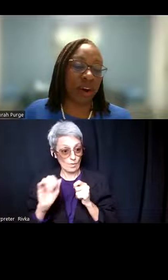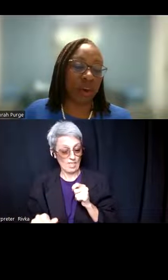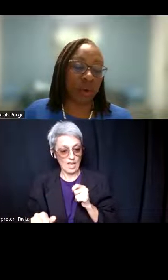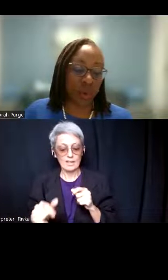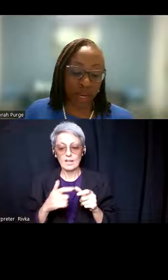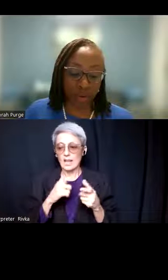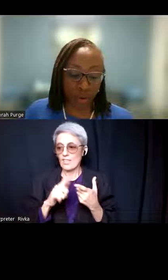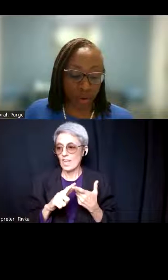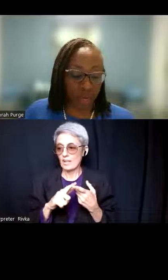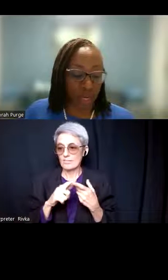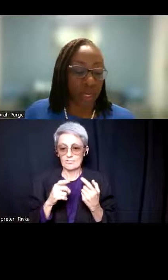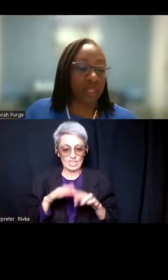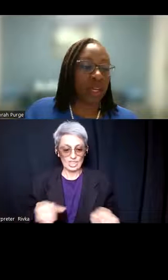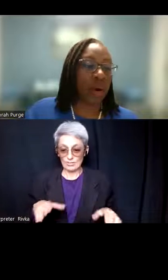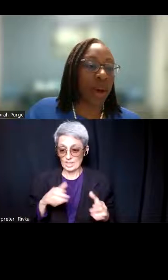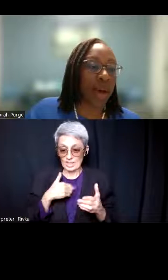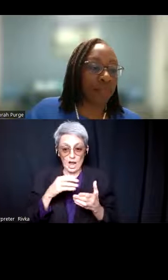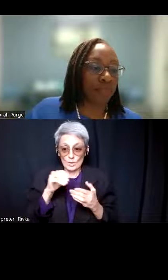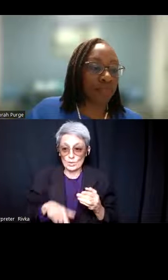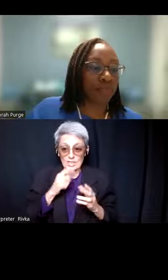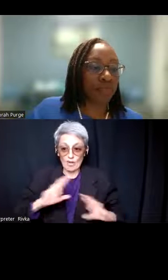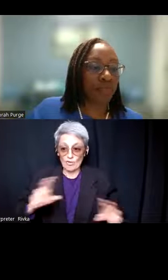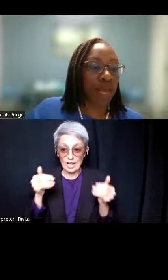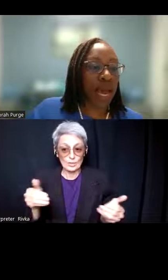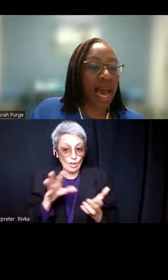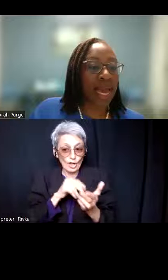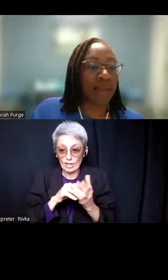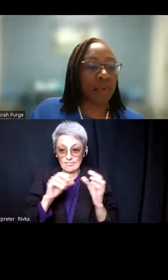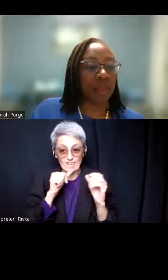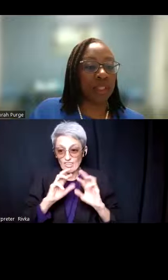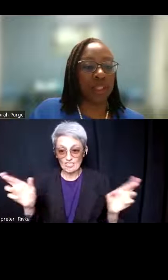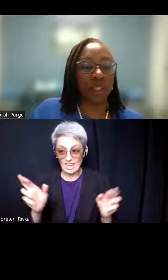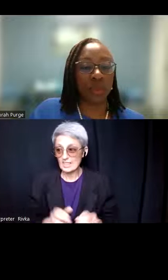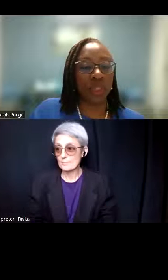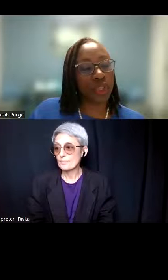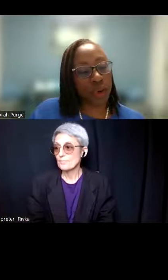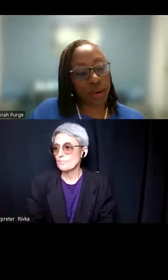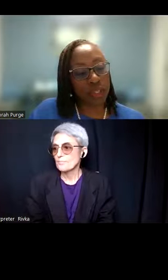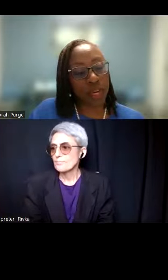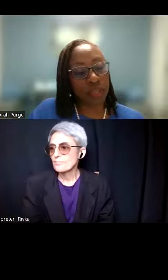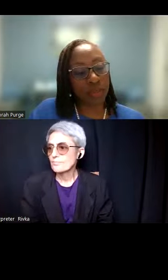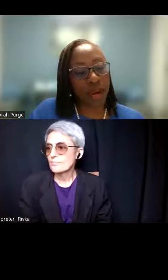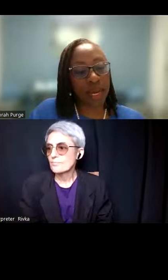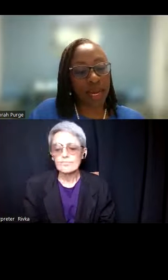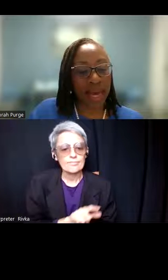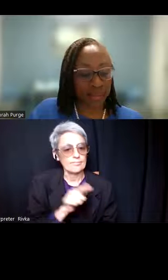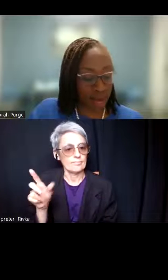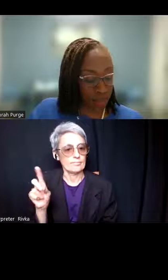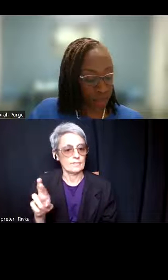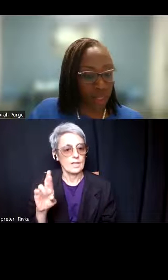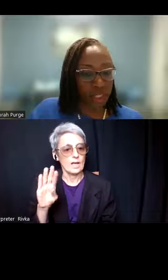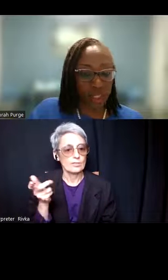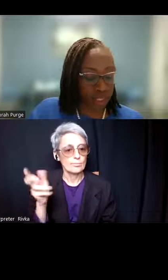that are ready to learn. So I am going to turn it over to Dr. Brown that